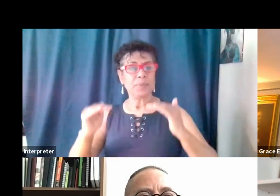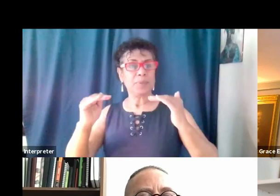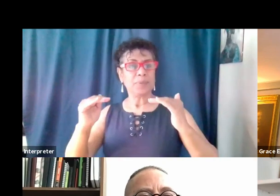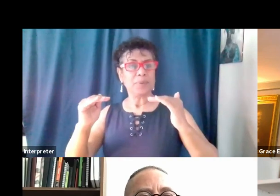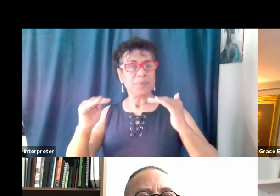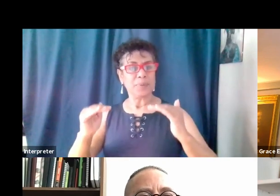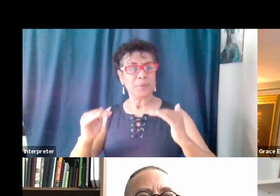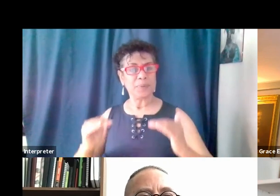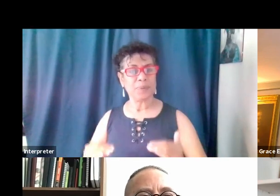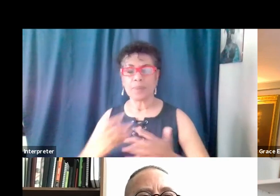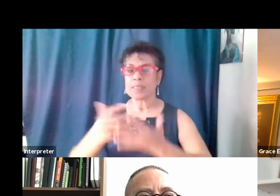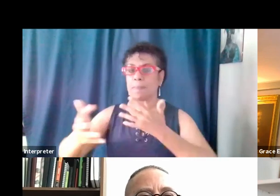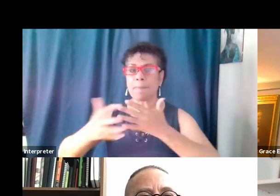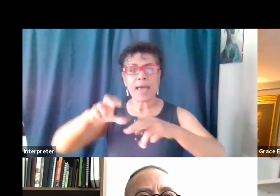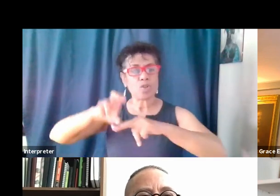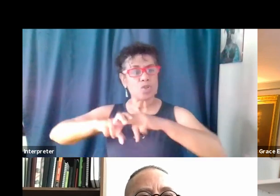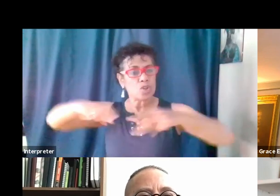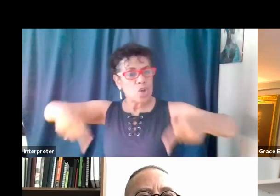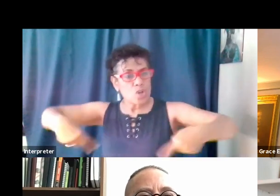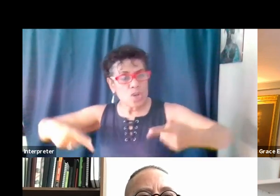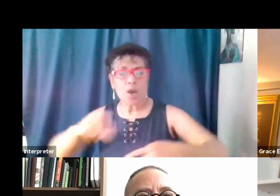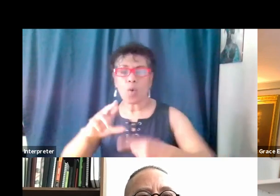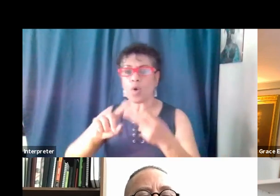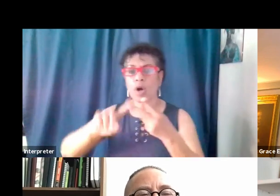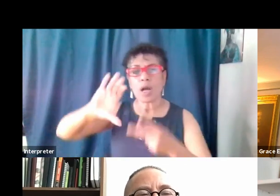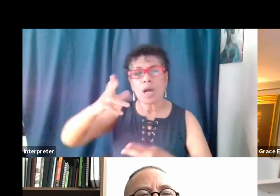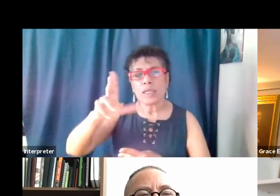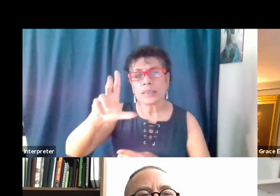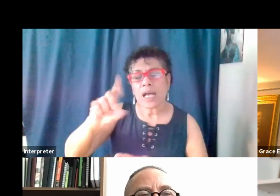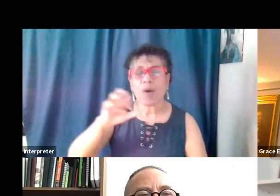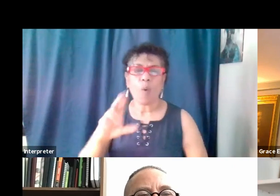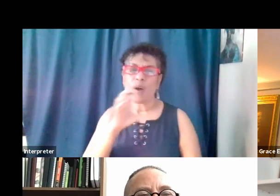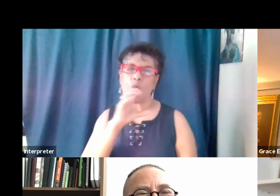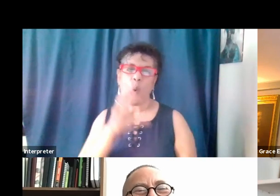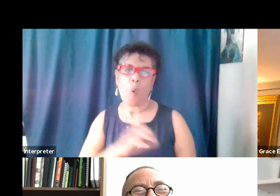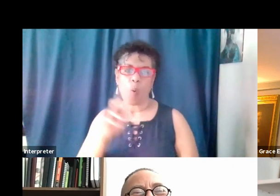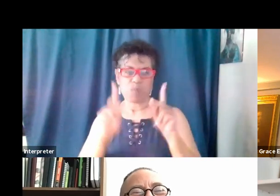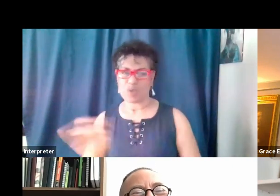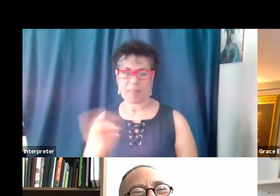right height, whether you're in a wheelchair, whether you're a child, or whether you're just a creaky old person like me.